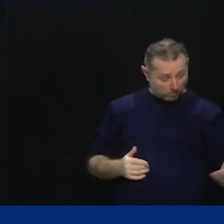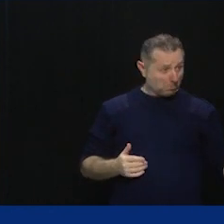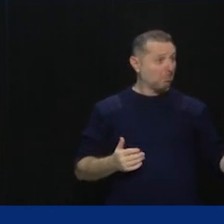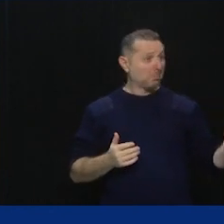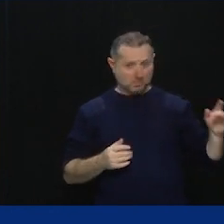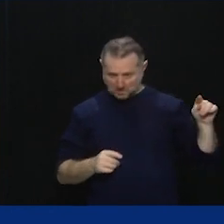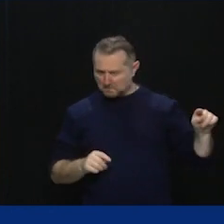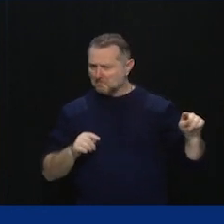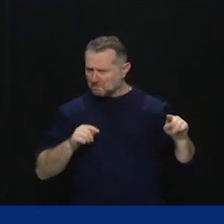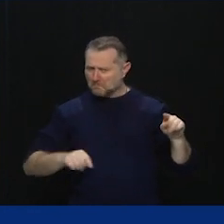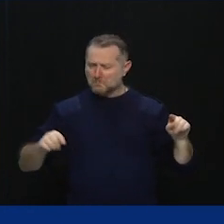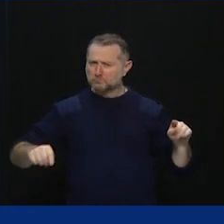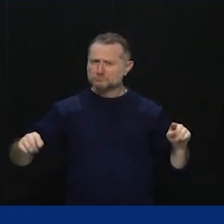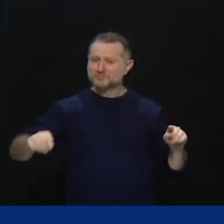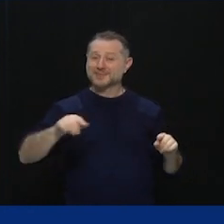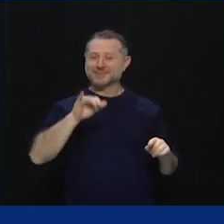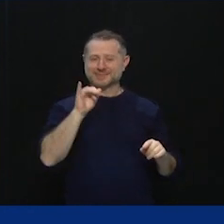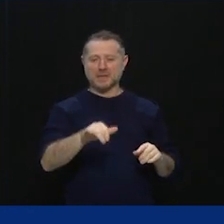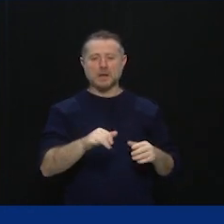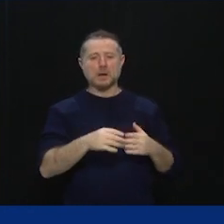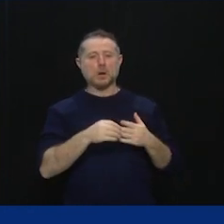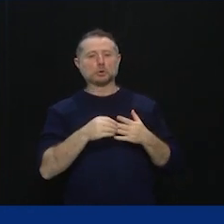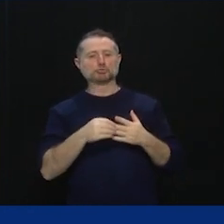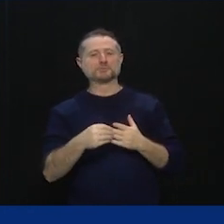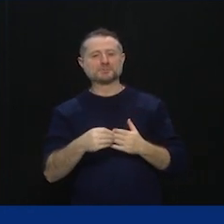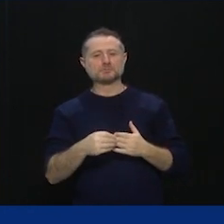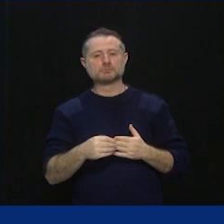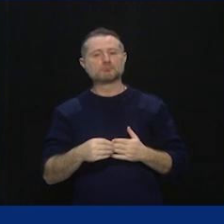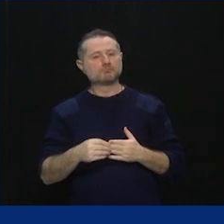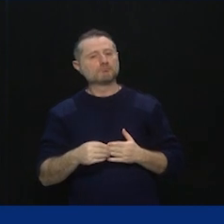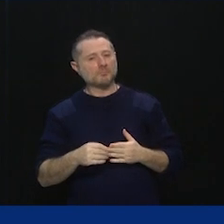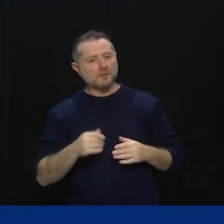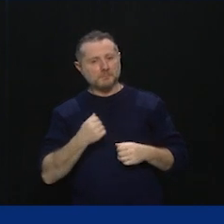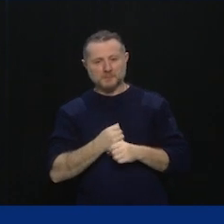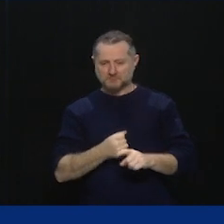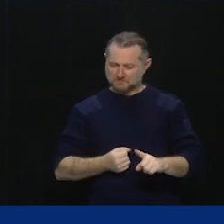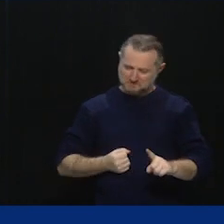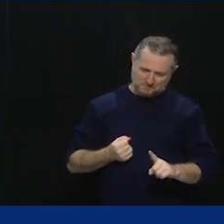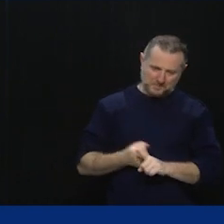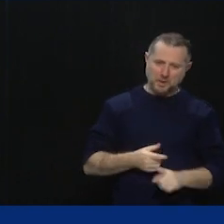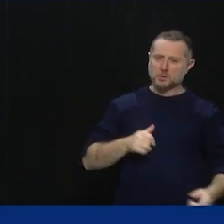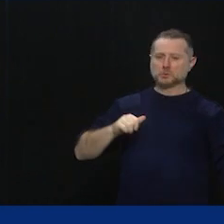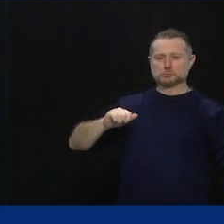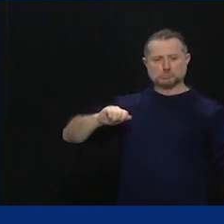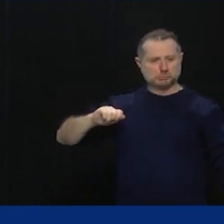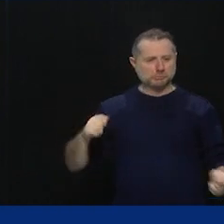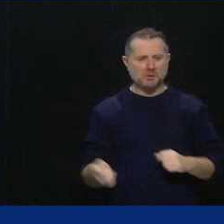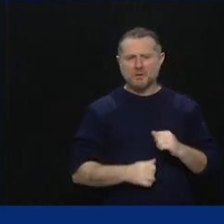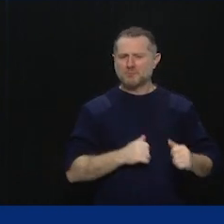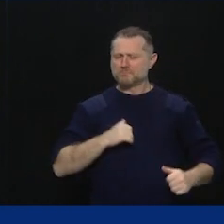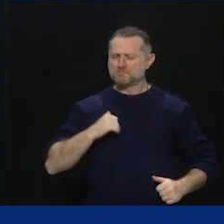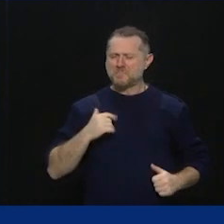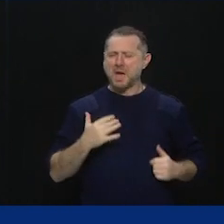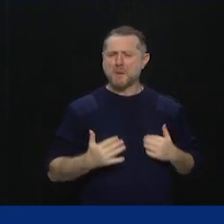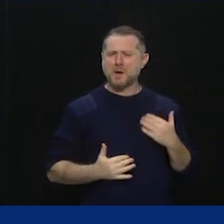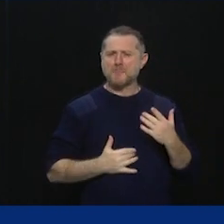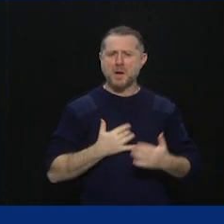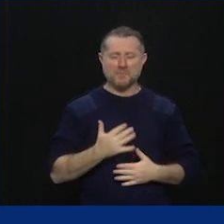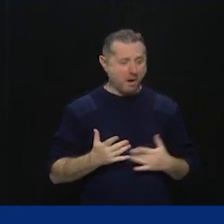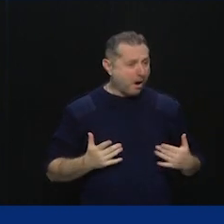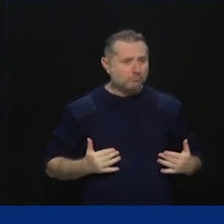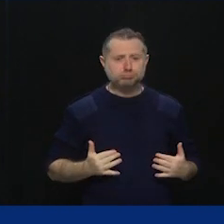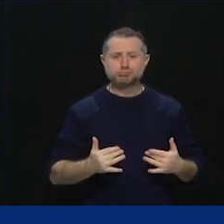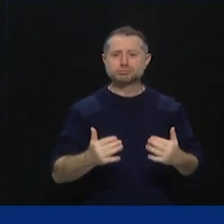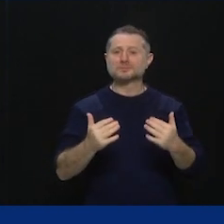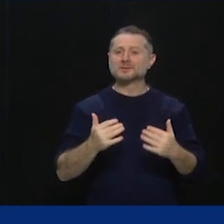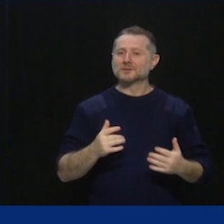leadership comes. That's when you have transformation. That's when things change. That's when we come to